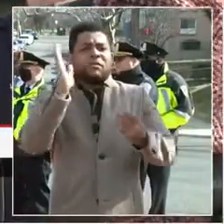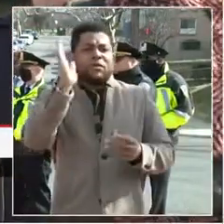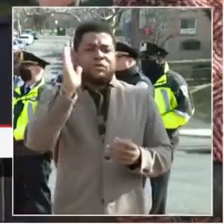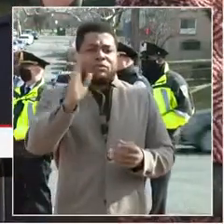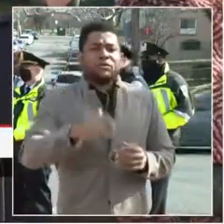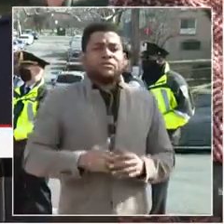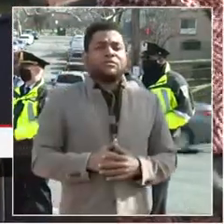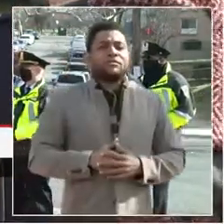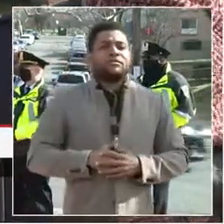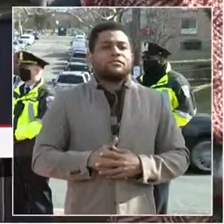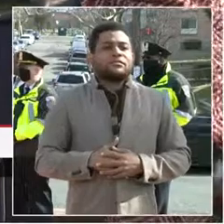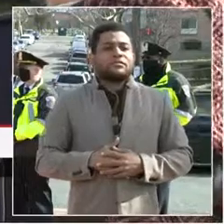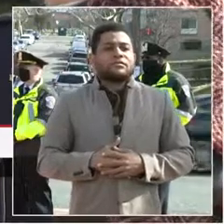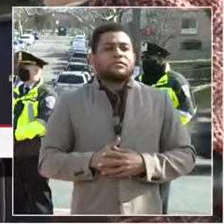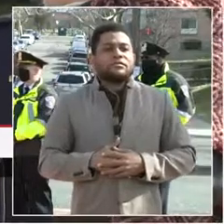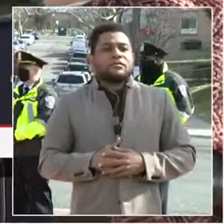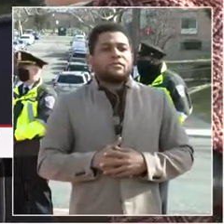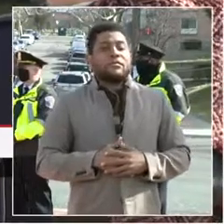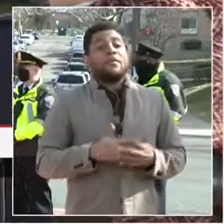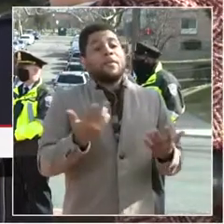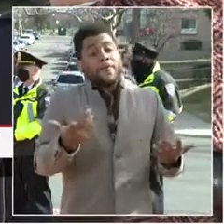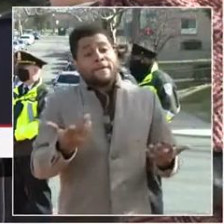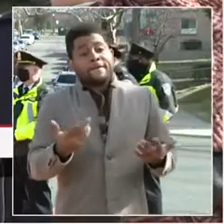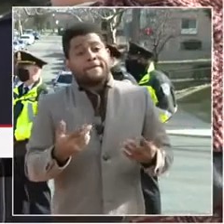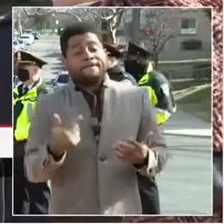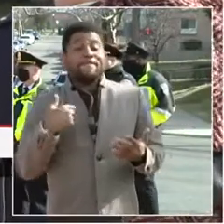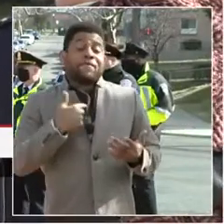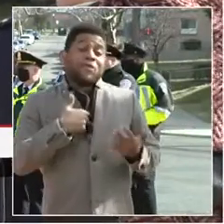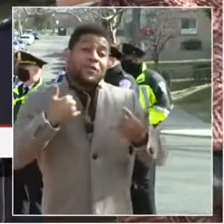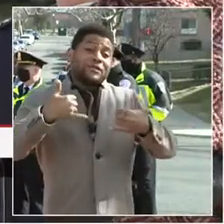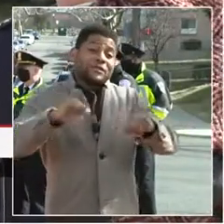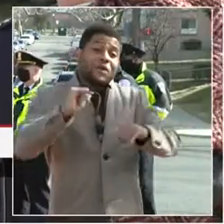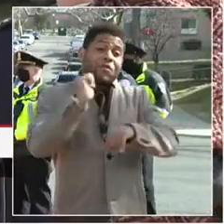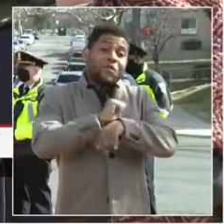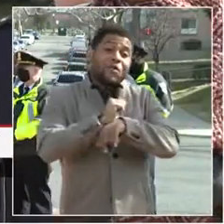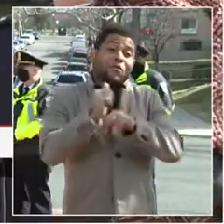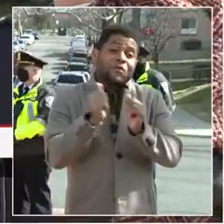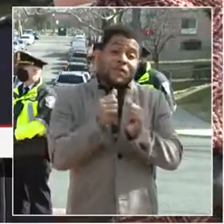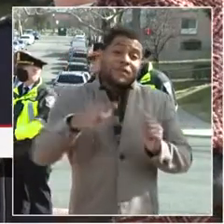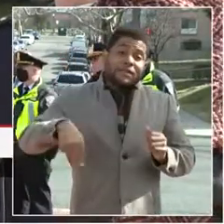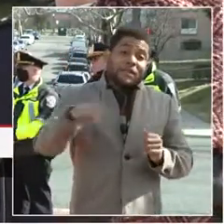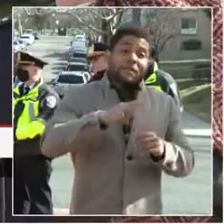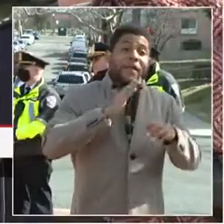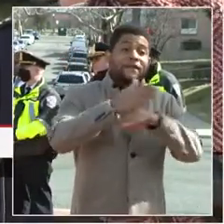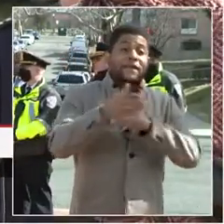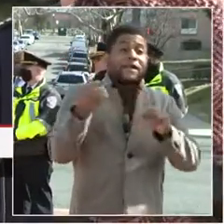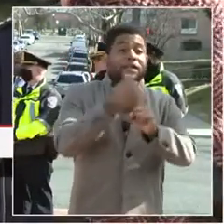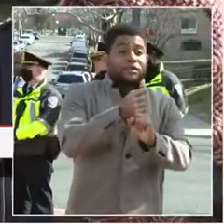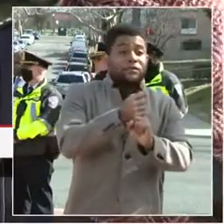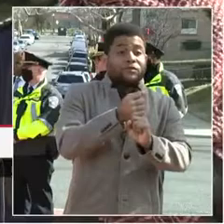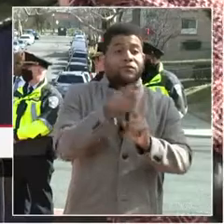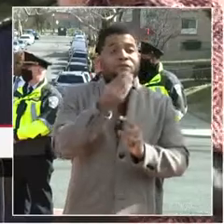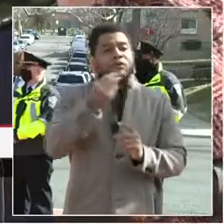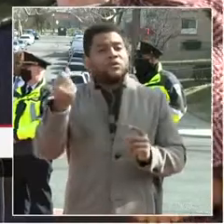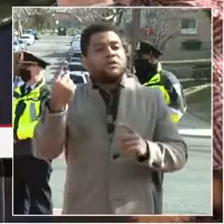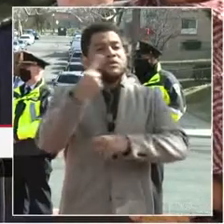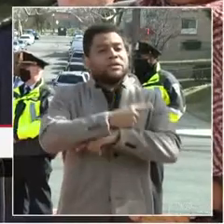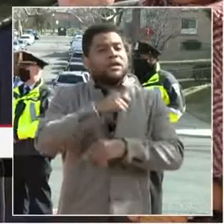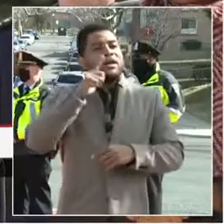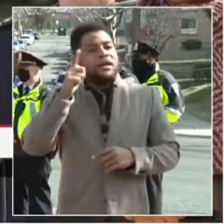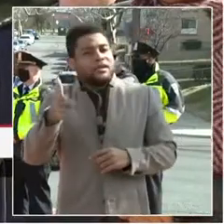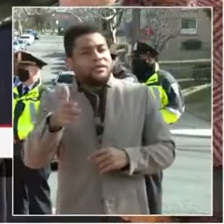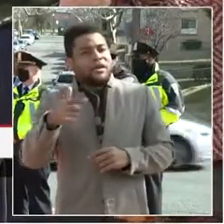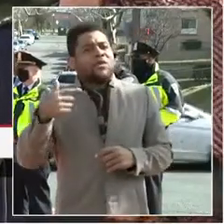We continue to work well with them. After that arrest on Suitland Parkway, a couple of days later, another